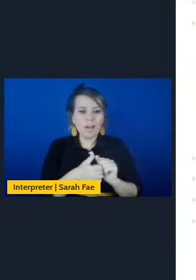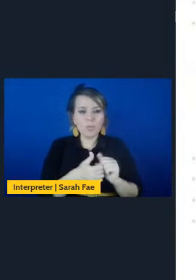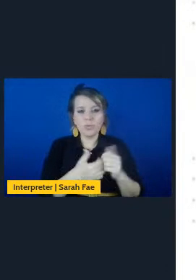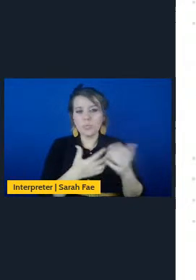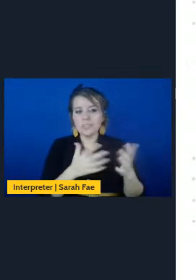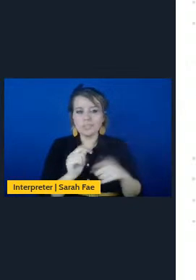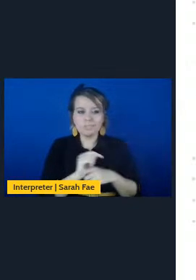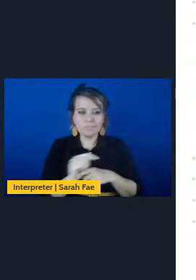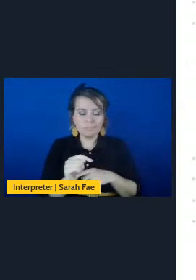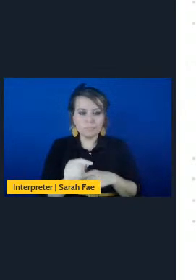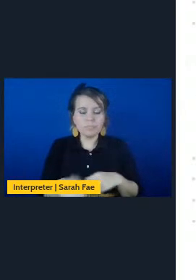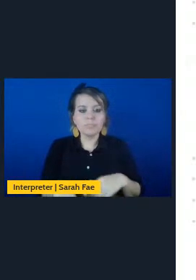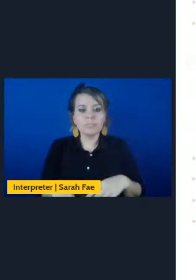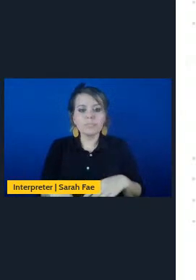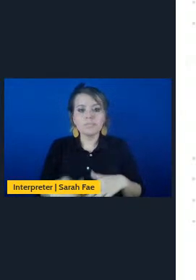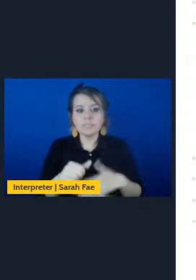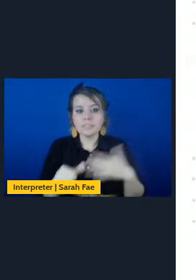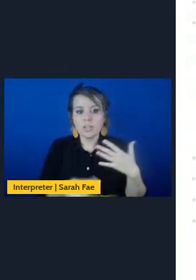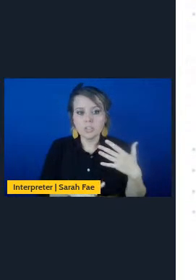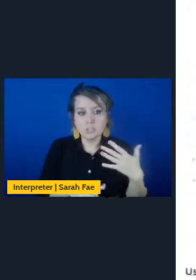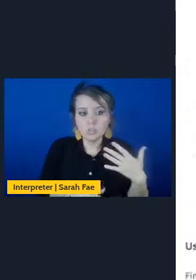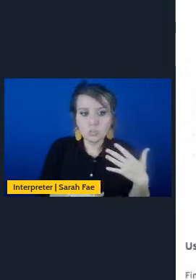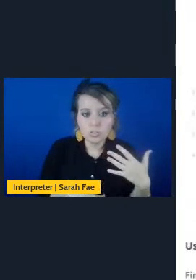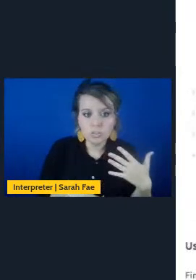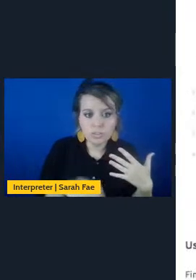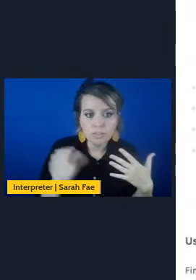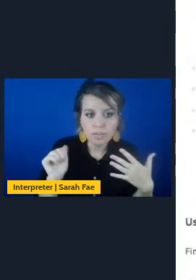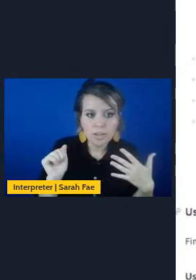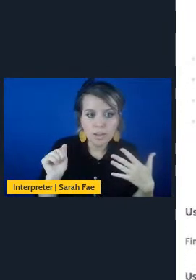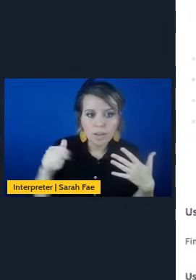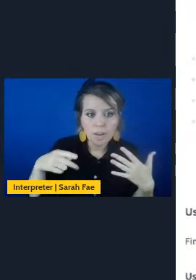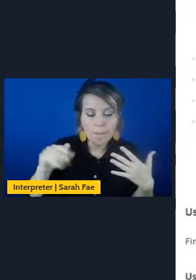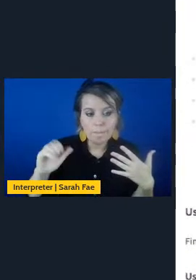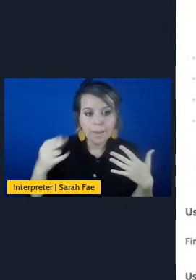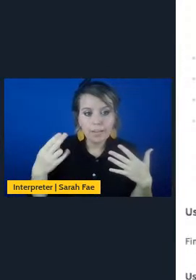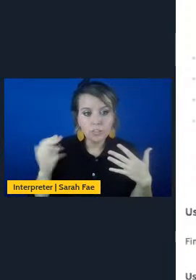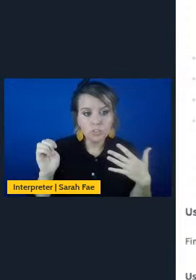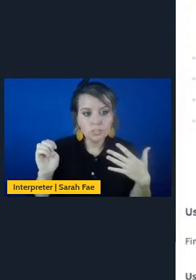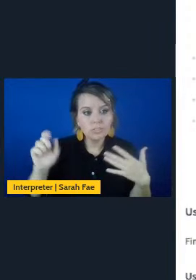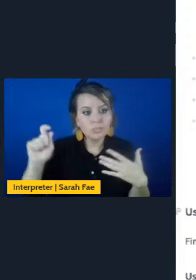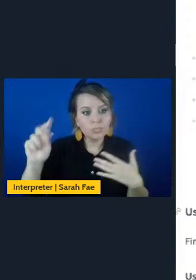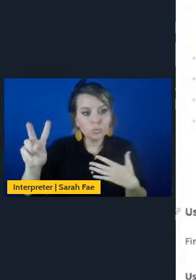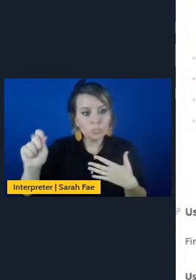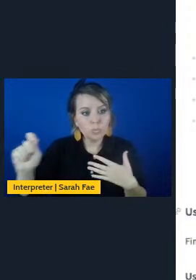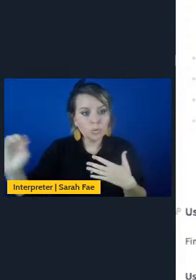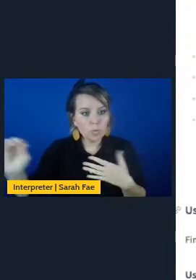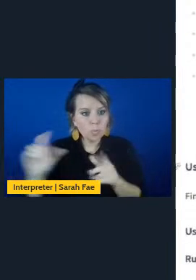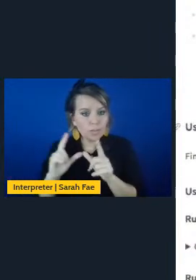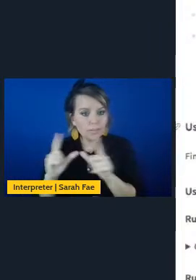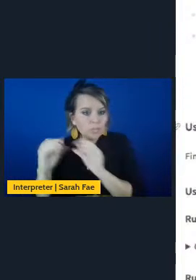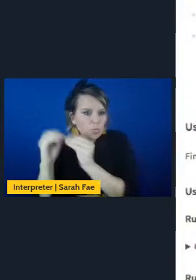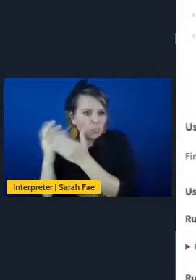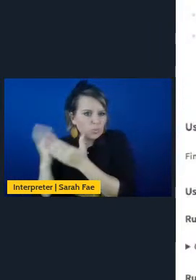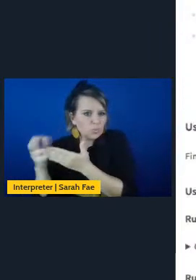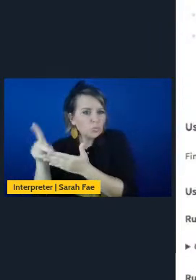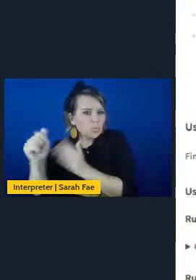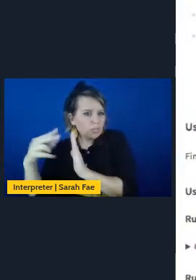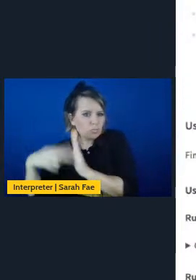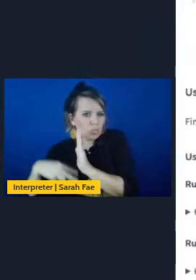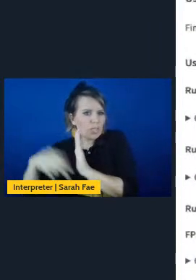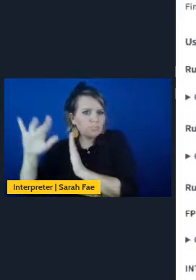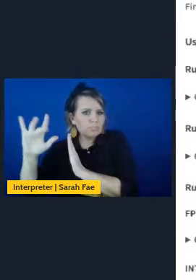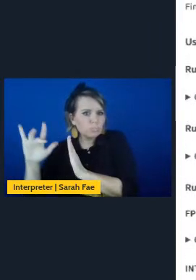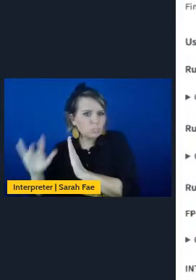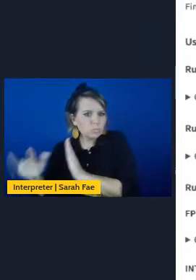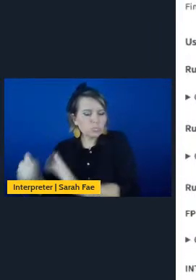So it is under the Apache 2.0 license, and then there are more resources and you can read more about it.